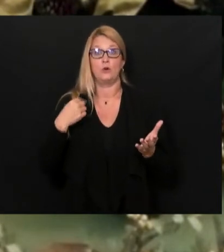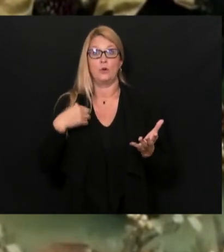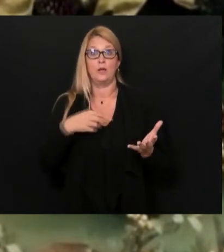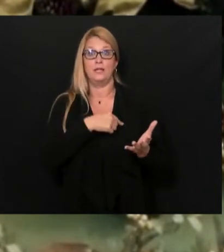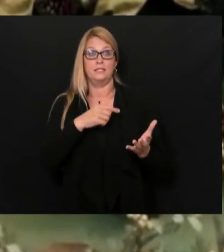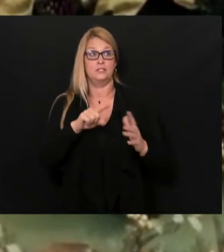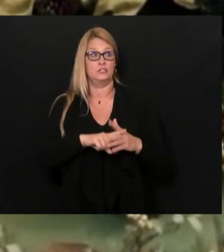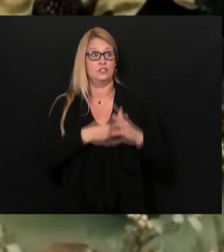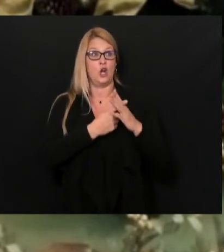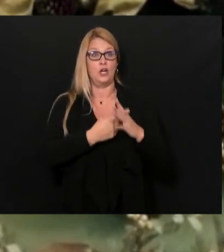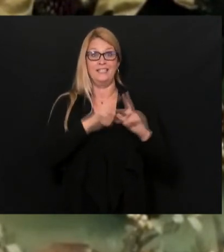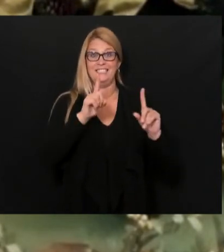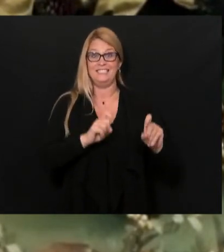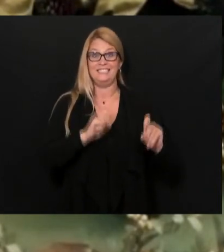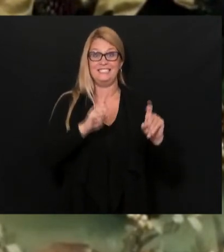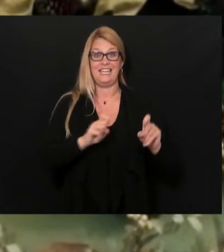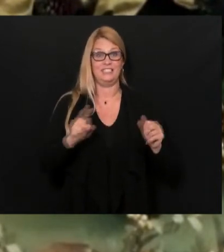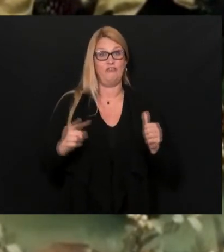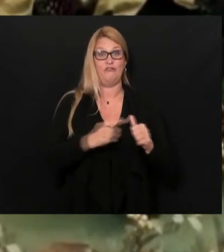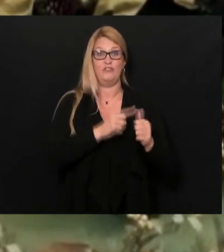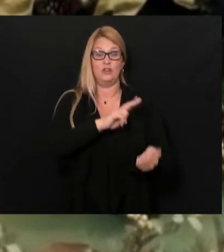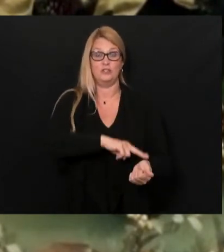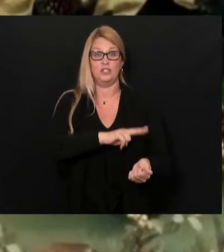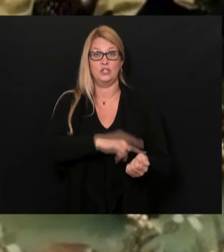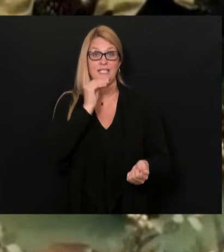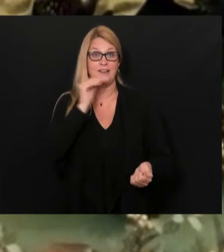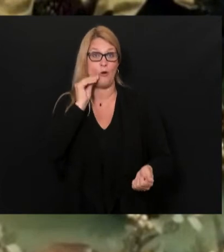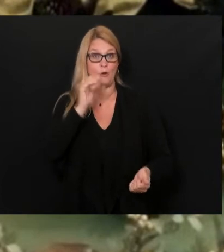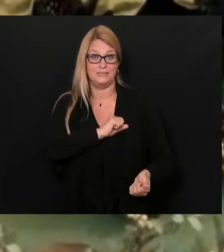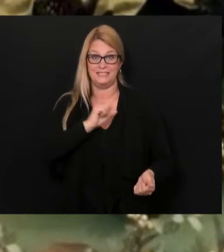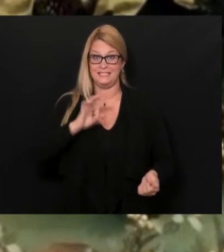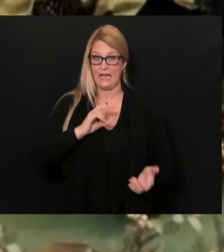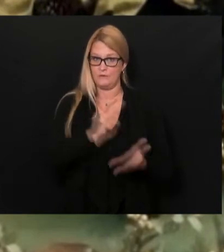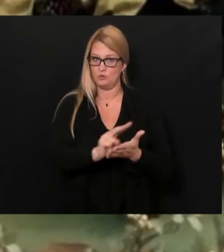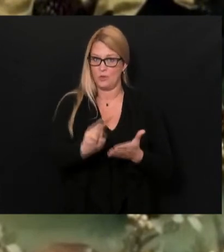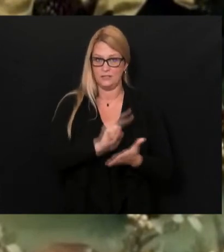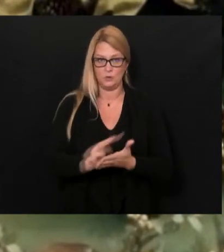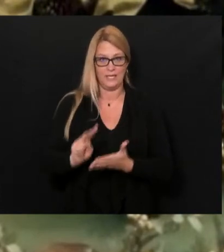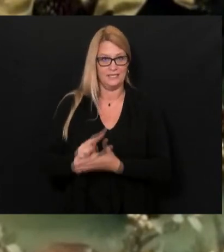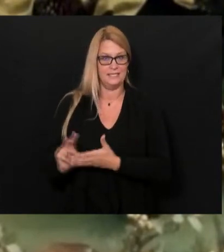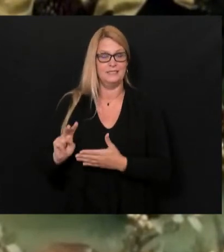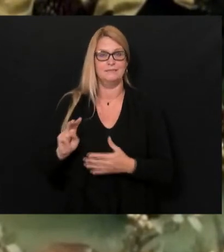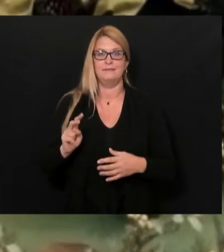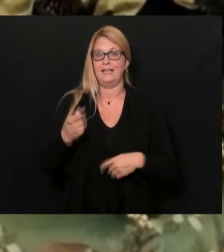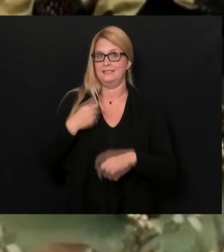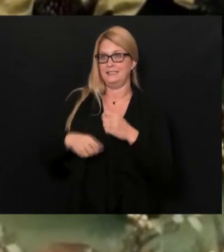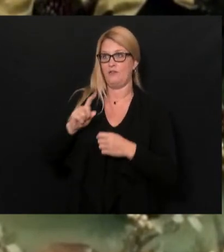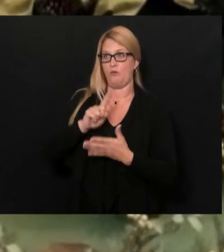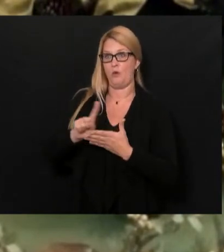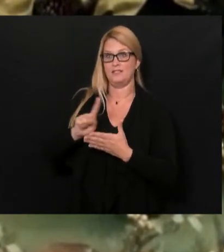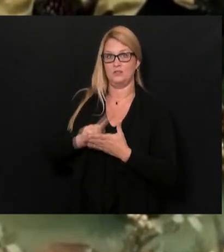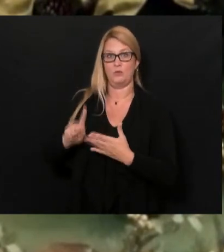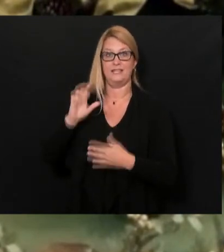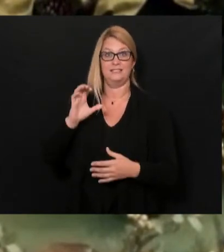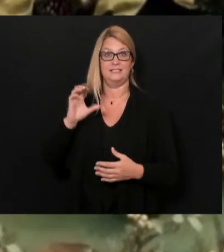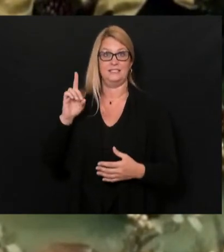country. The governor had us test nursing home staff twice a week rather than once a week, as CMS was